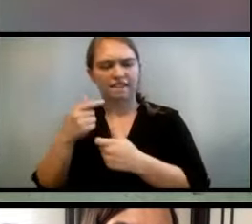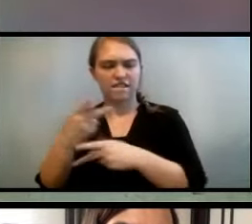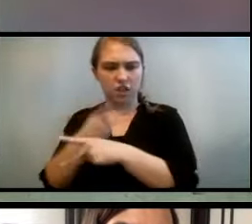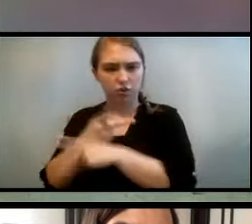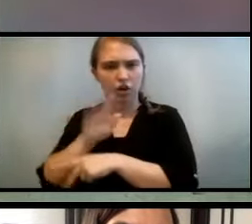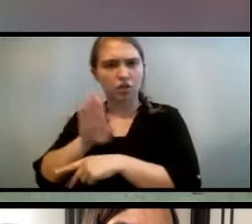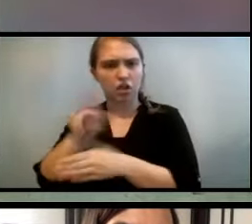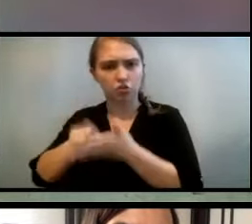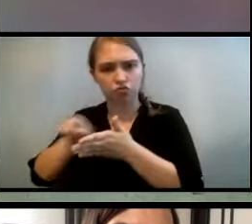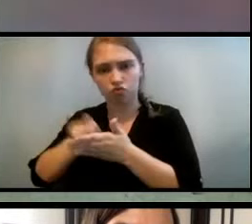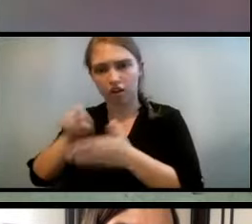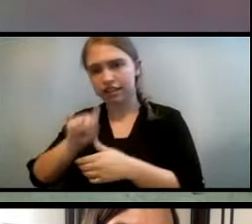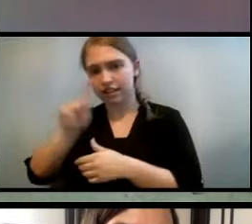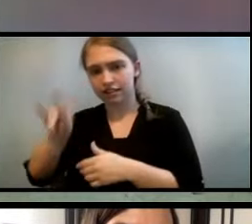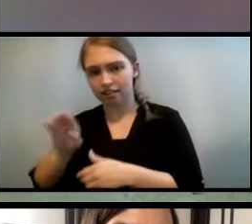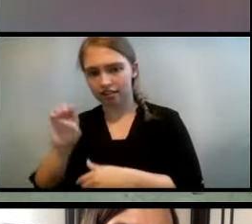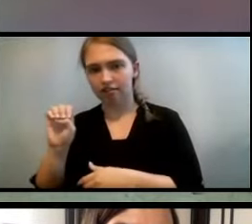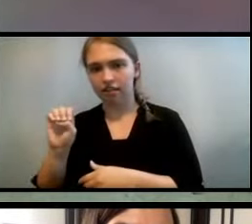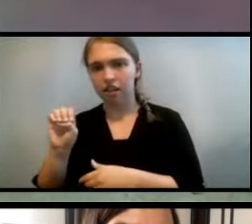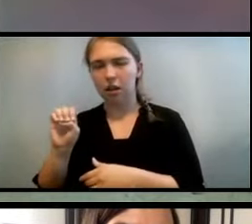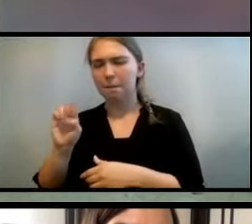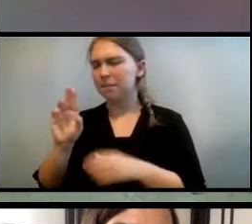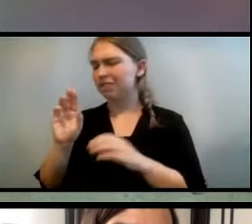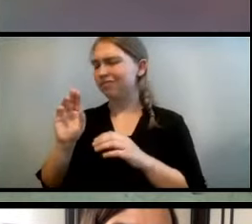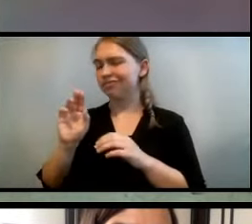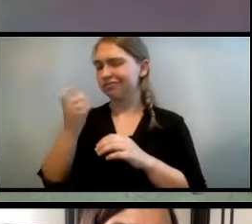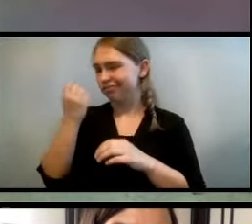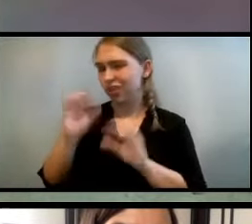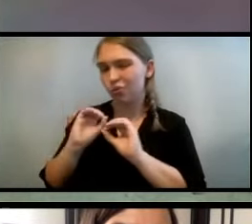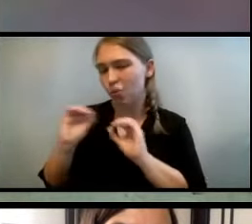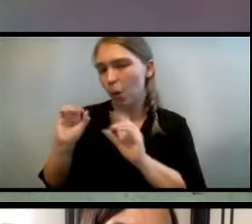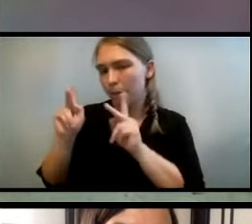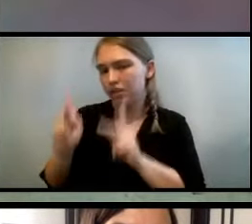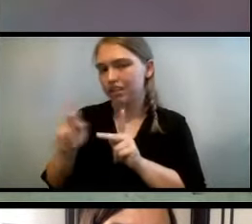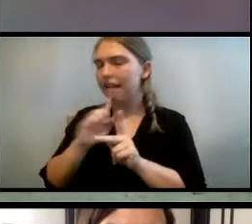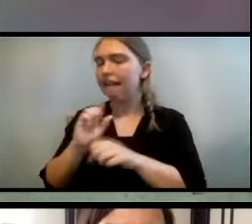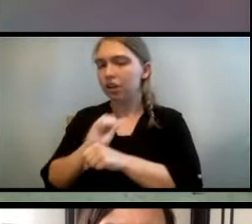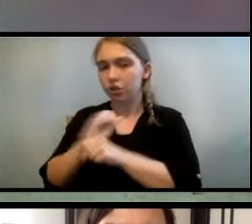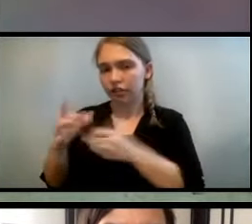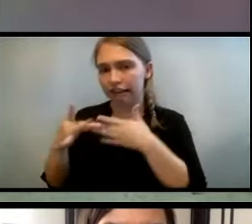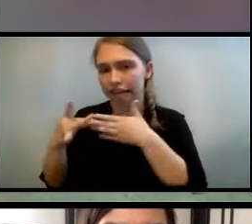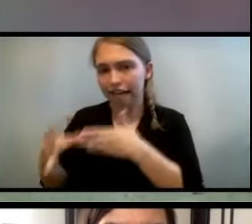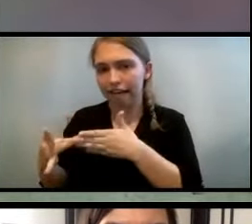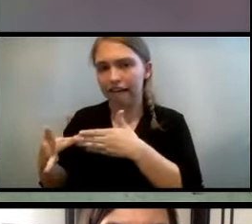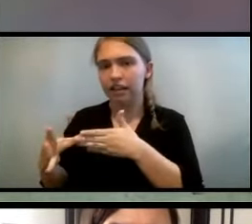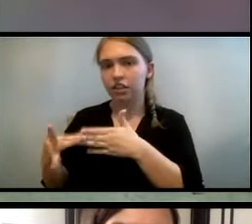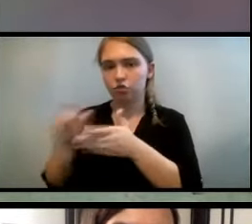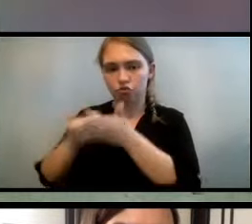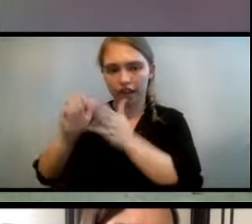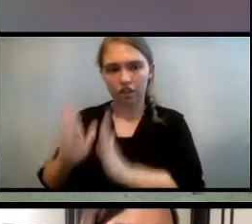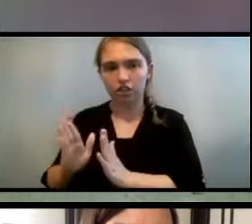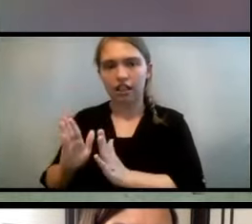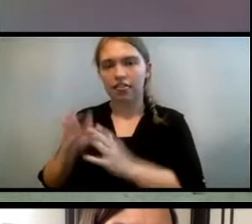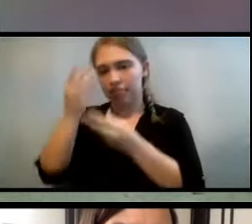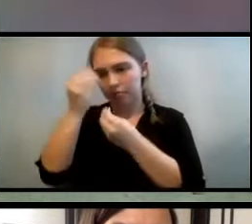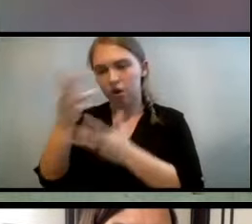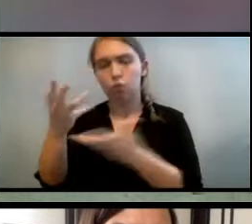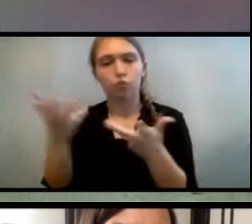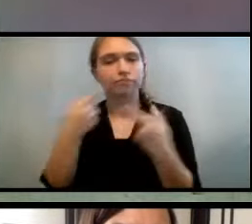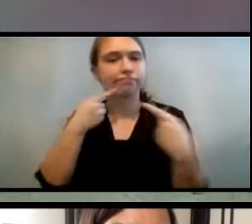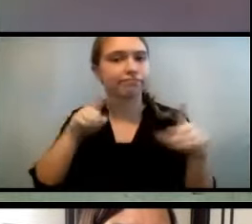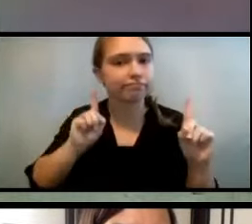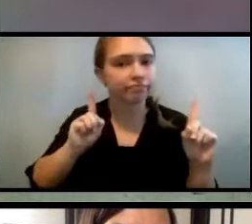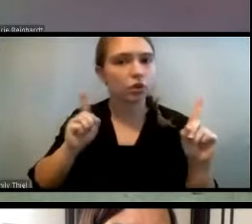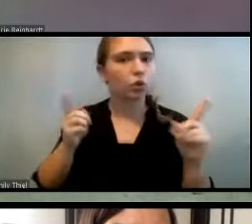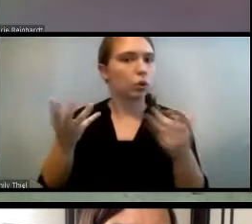didn't have a lot of people who could sort of guide them and who could let them know, you know, what was working and what wasn't. So I